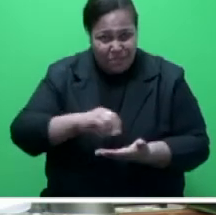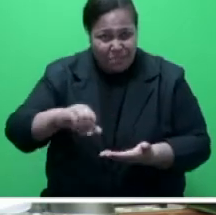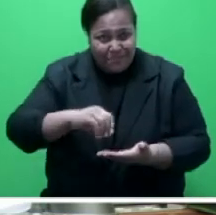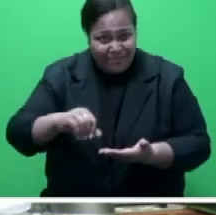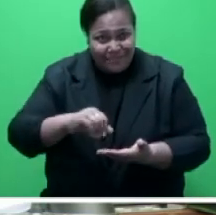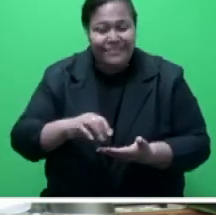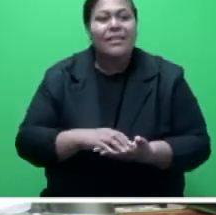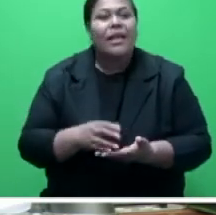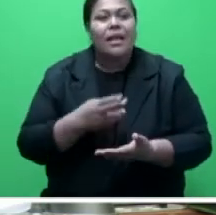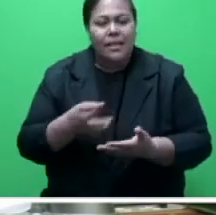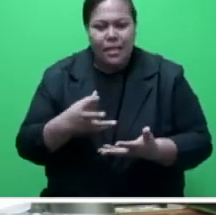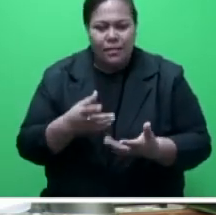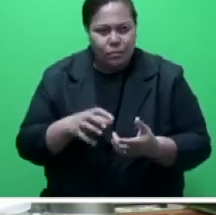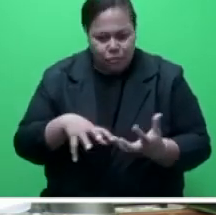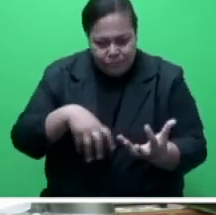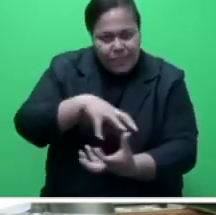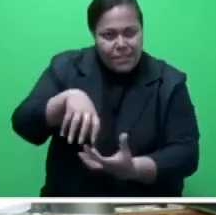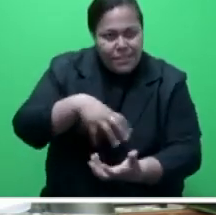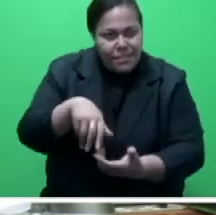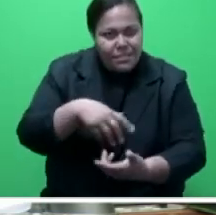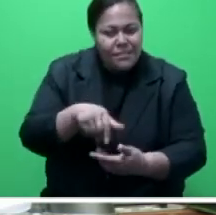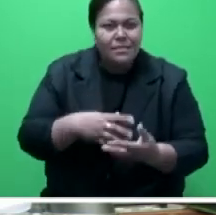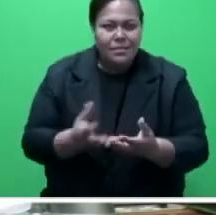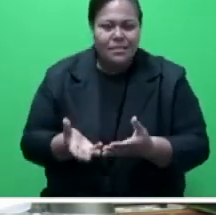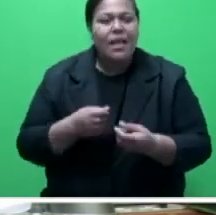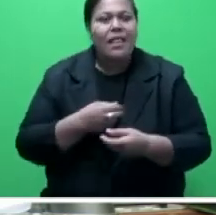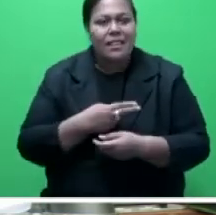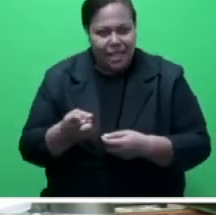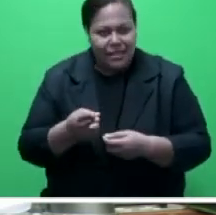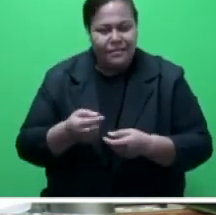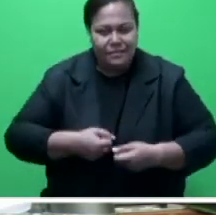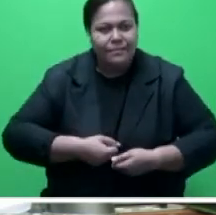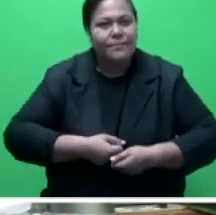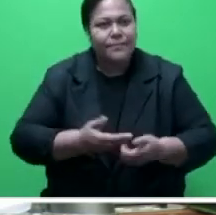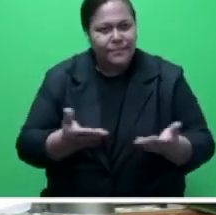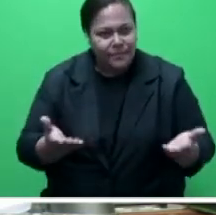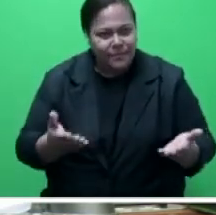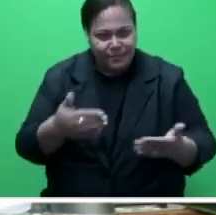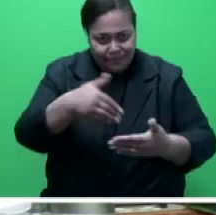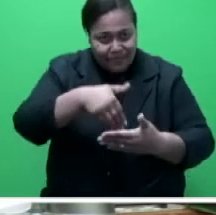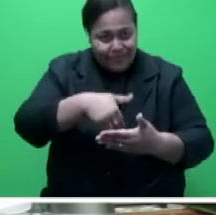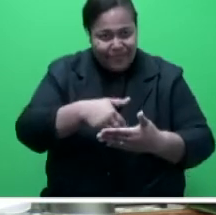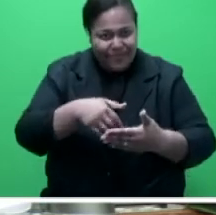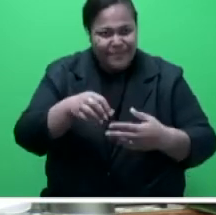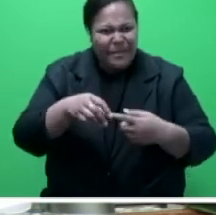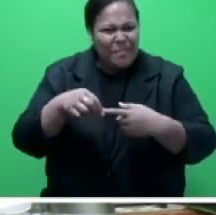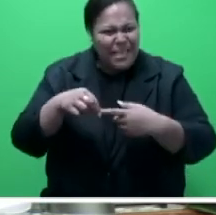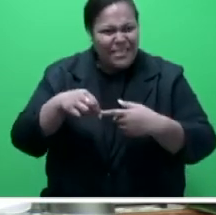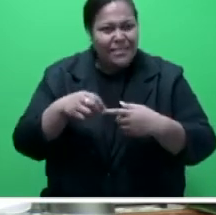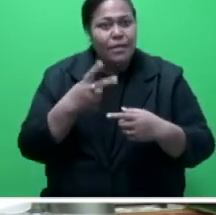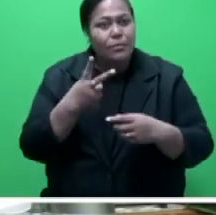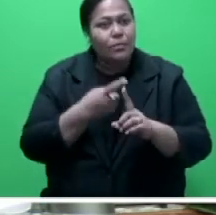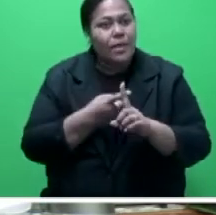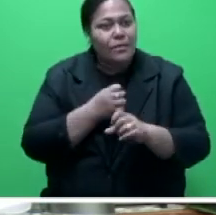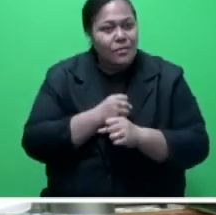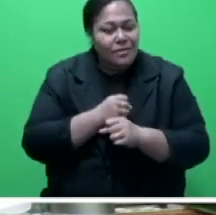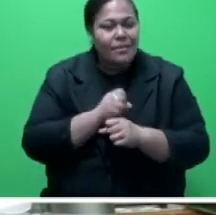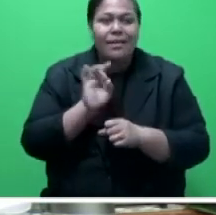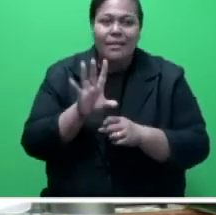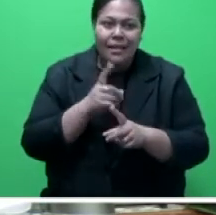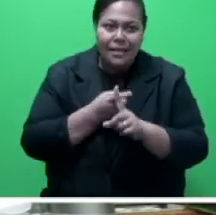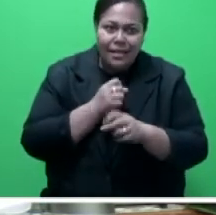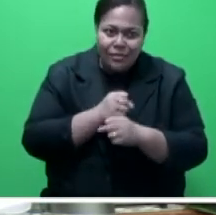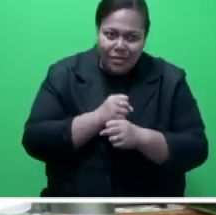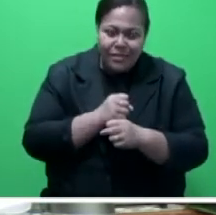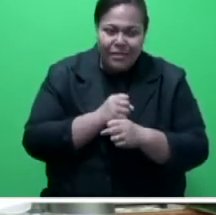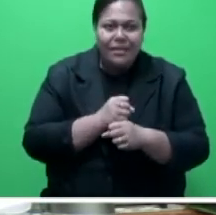and then mixed with the bacteria medium that we have, and then it will be then packed in 2 kg, 10 kg, 20 bags and given